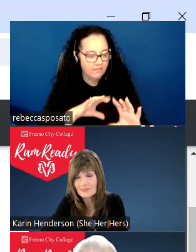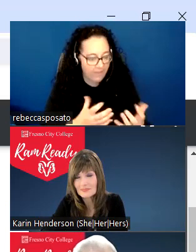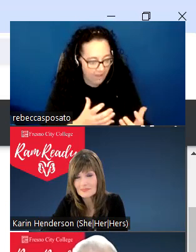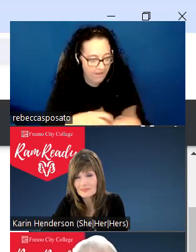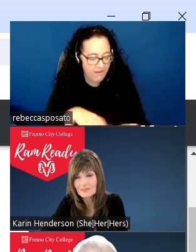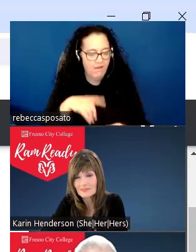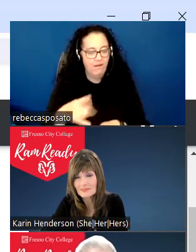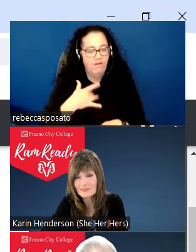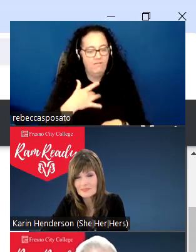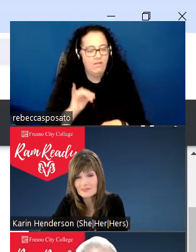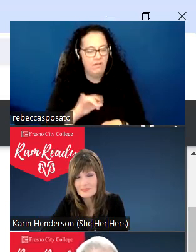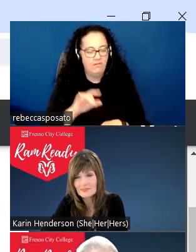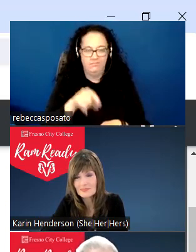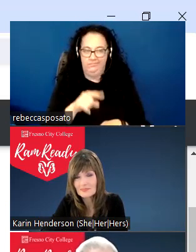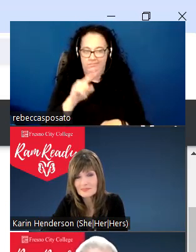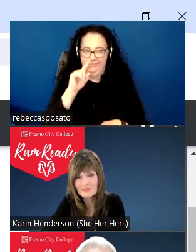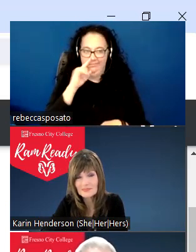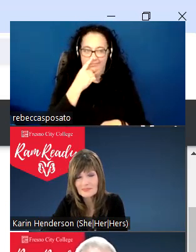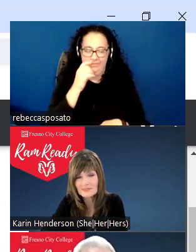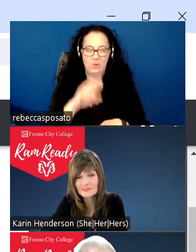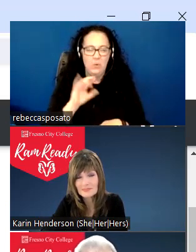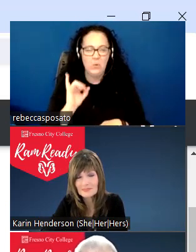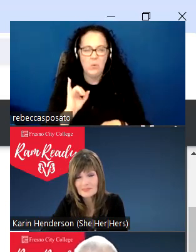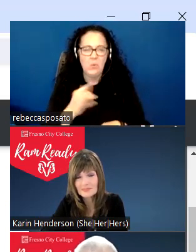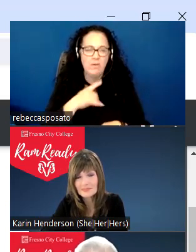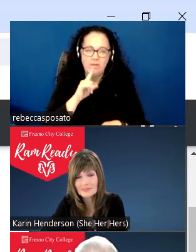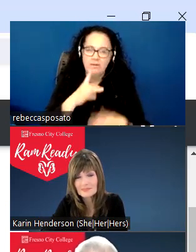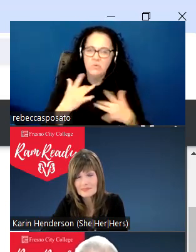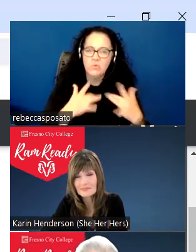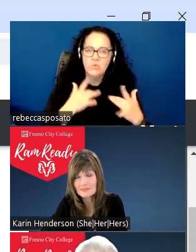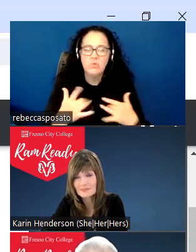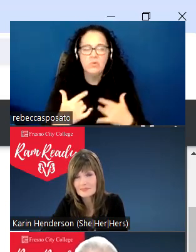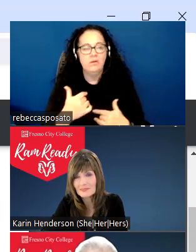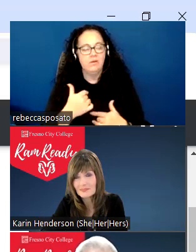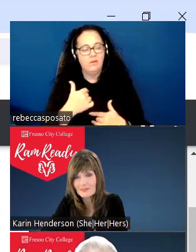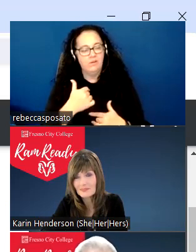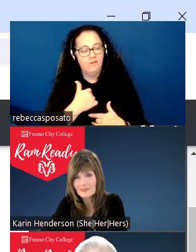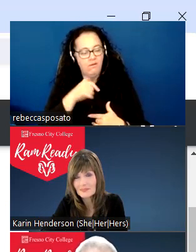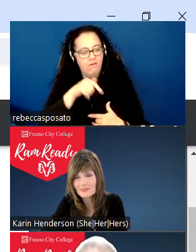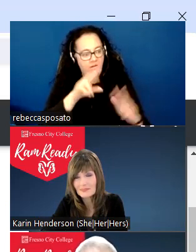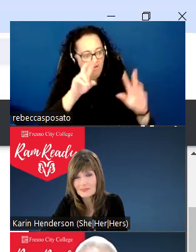be boring to you, or does it excite you? Do you want to learn this subject,